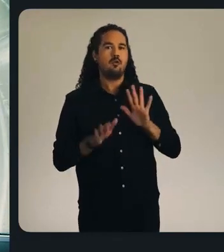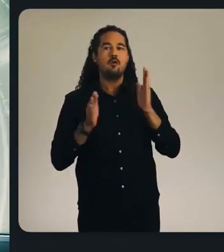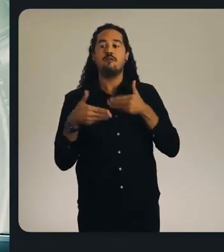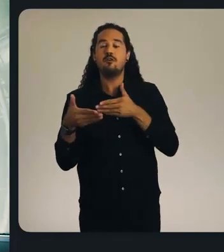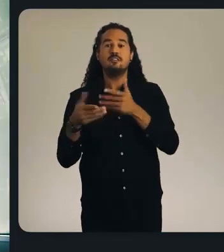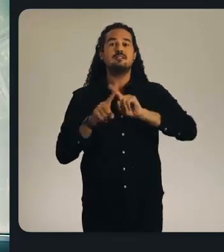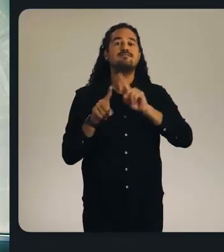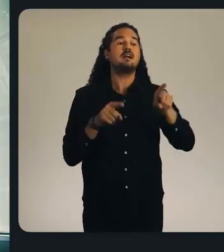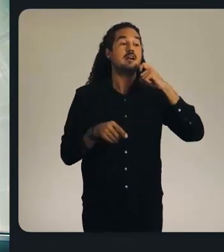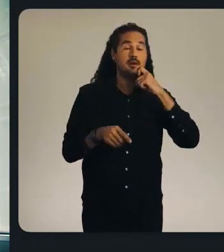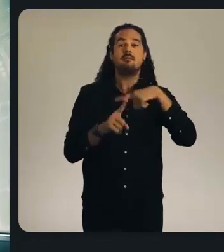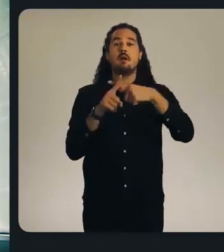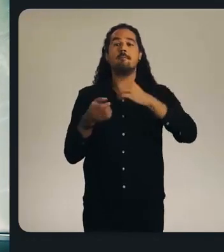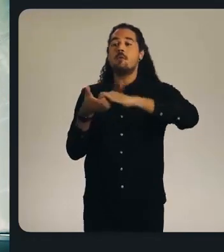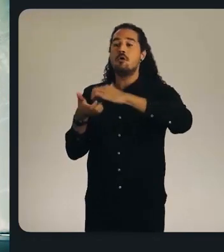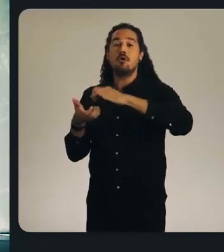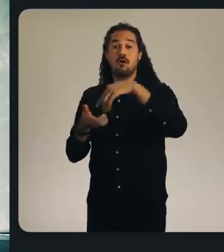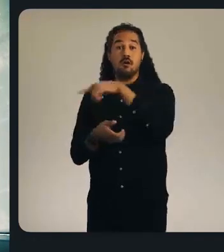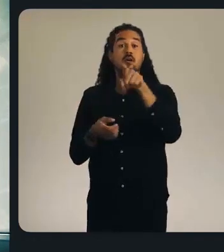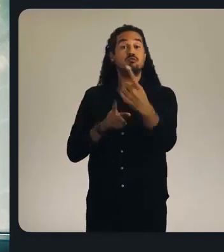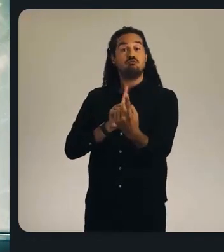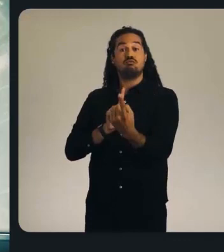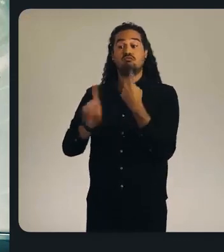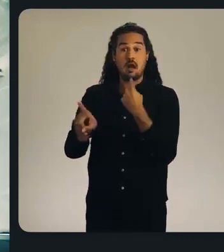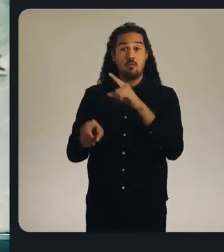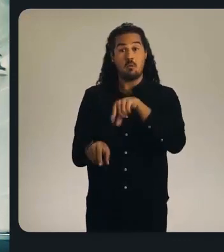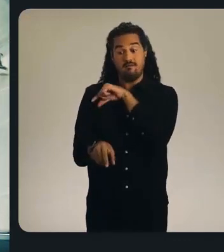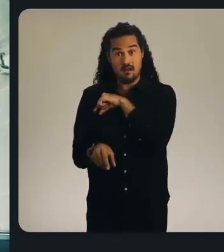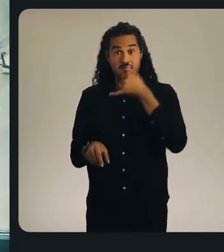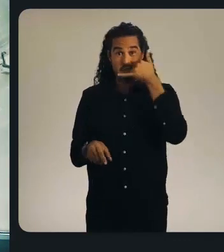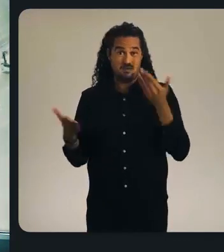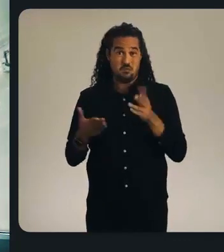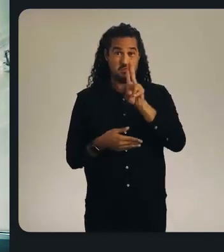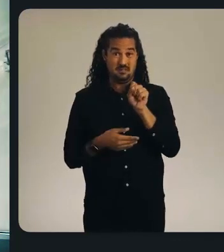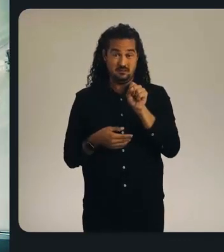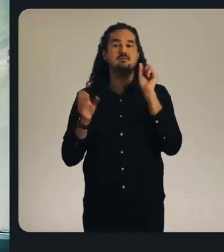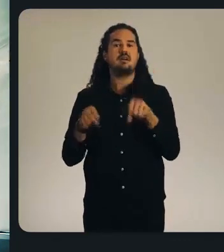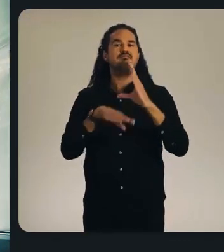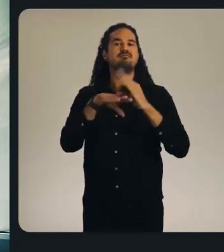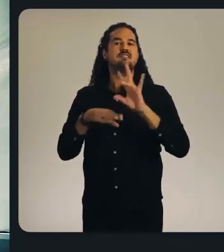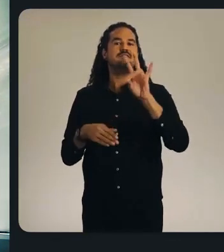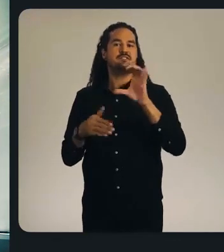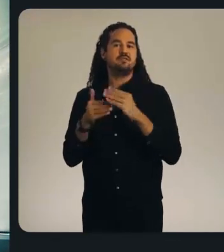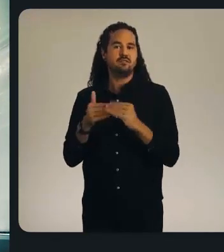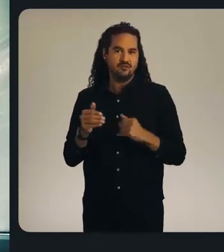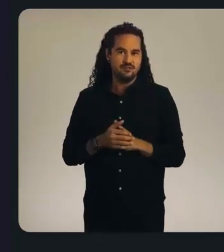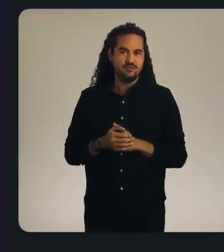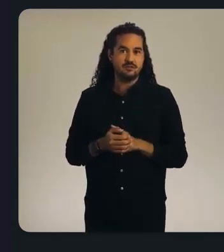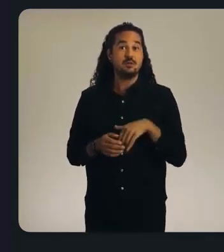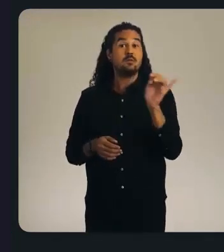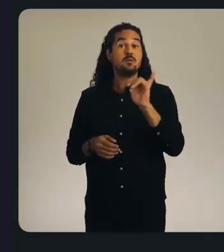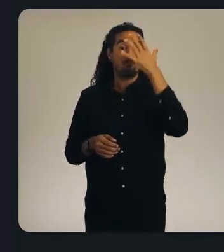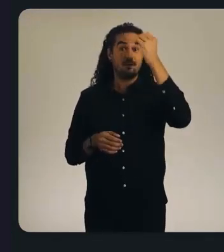Apple and our partners, including up to $700 off in the US when you trade in a qualifying iPhone. And we're increasing the starting capacity